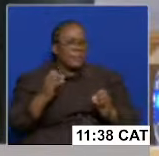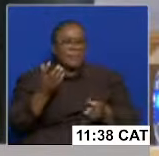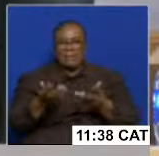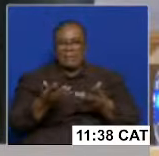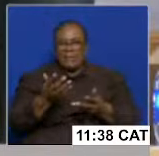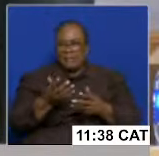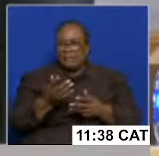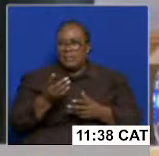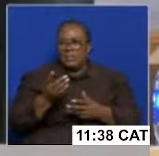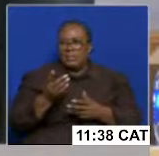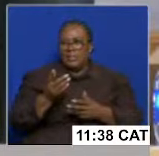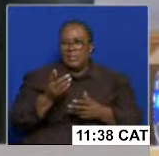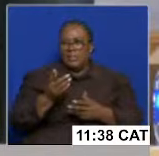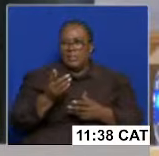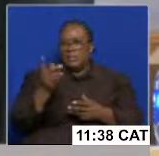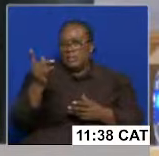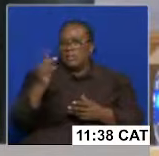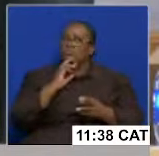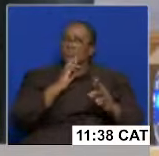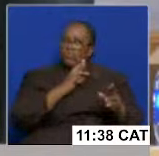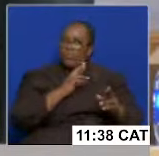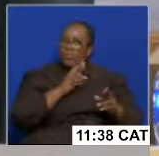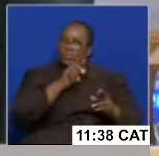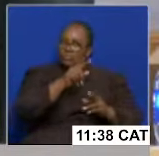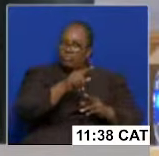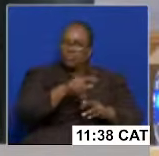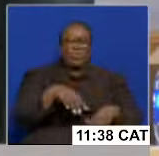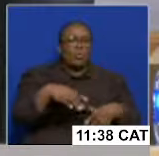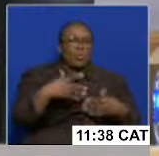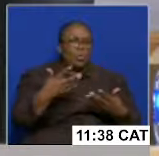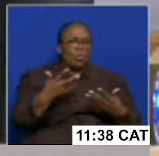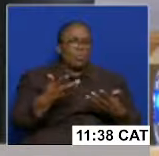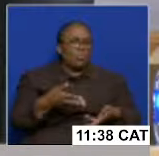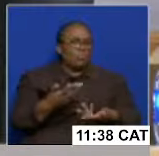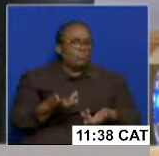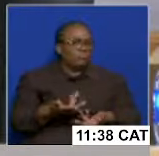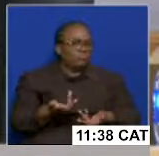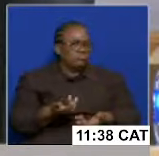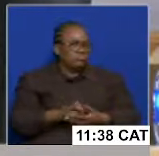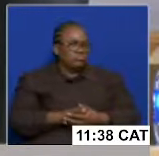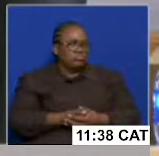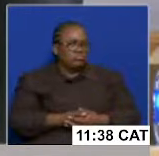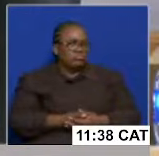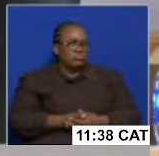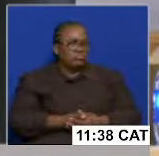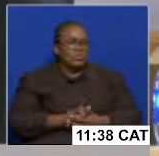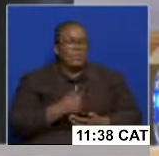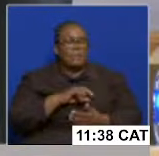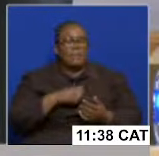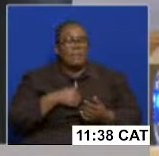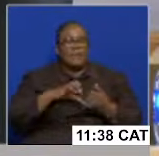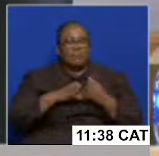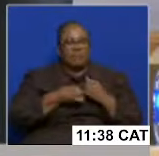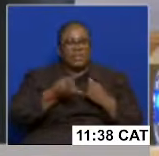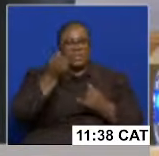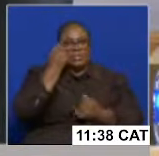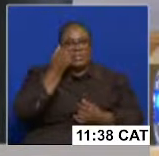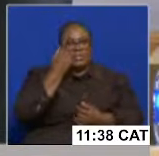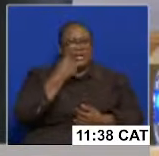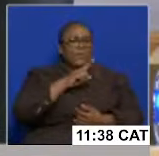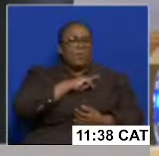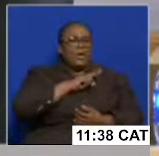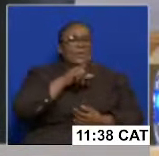turn and report you or he's setting you up for an arrest? I'm trying to understand what informed